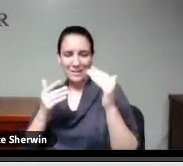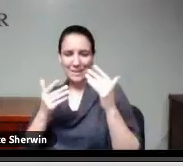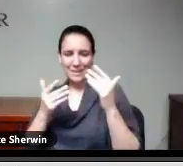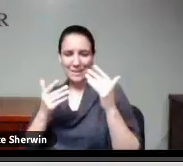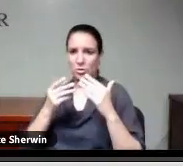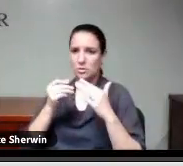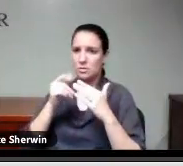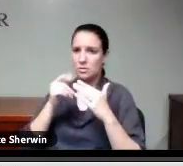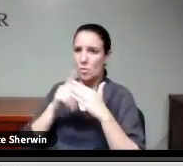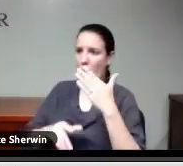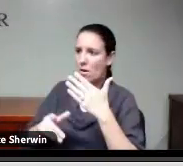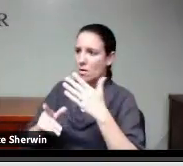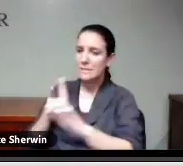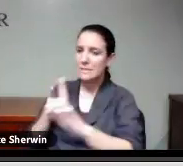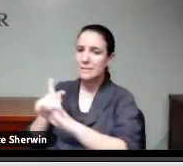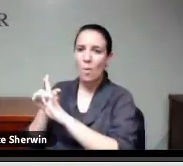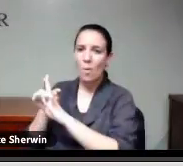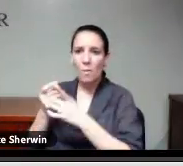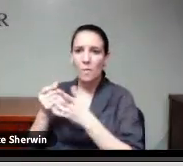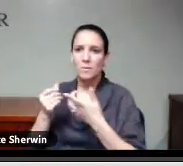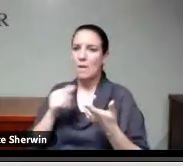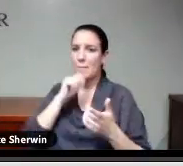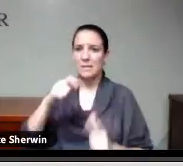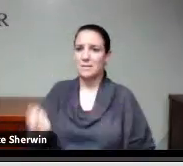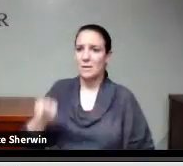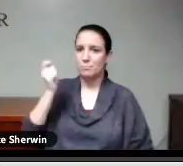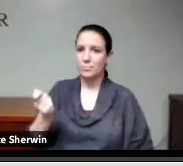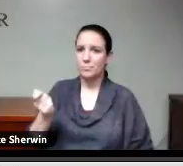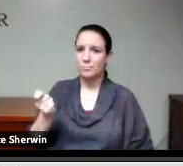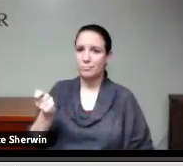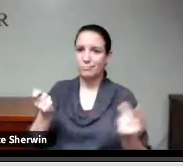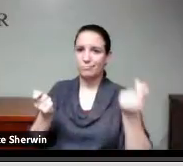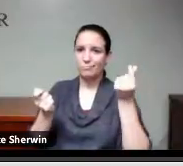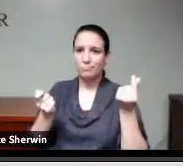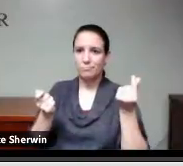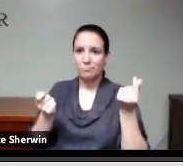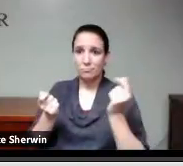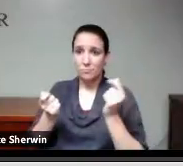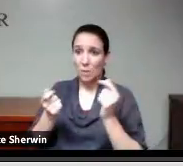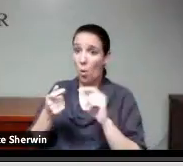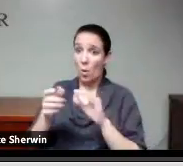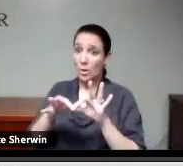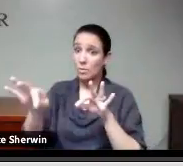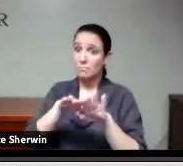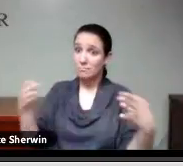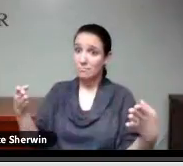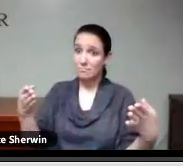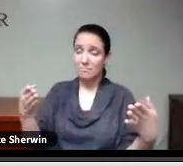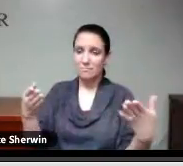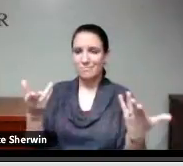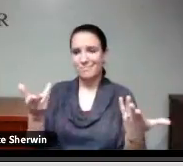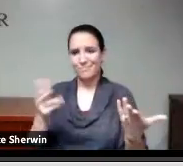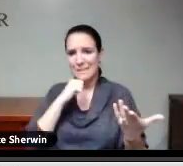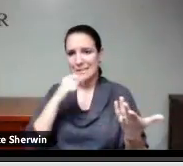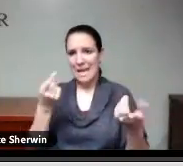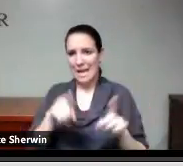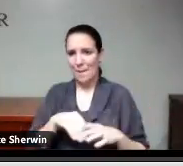be a flip of a light switch where all of a sudden one day we're just going to have expanded hours or being expected to do everything